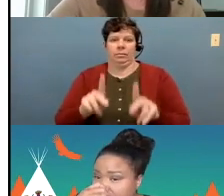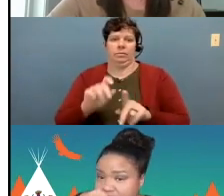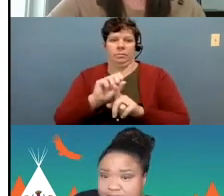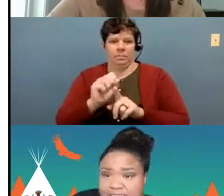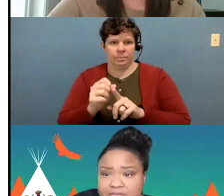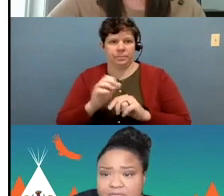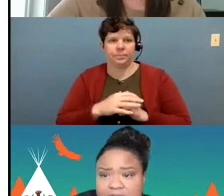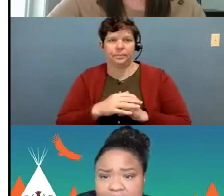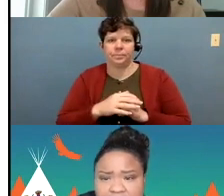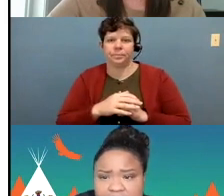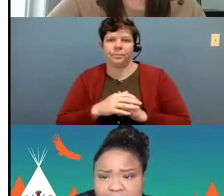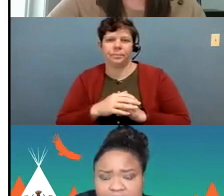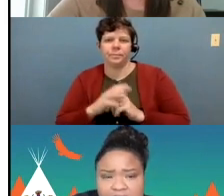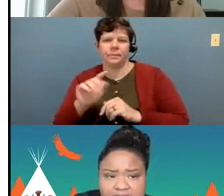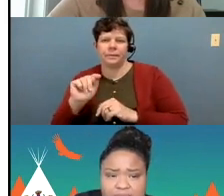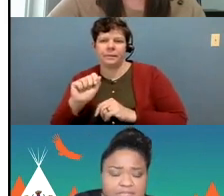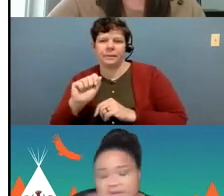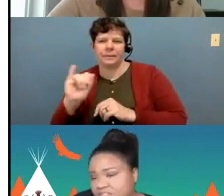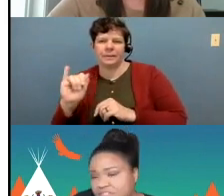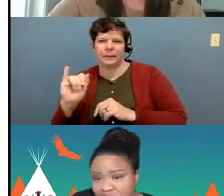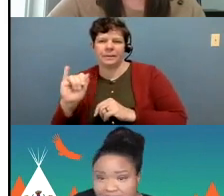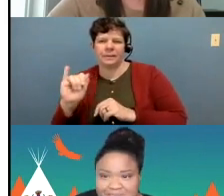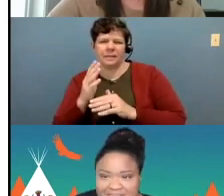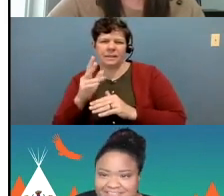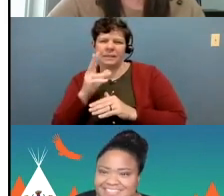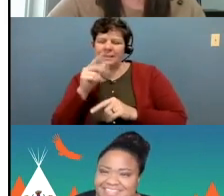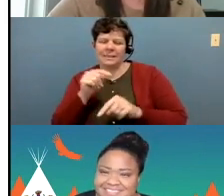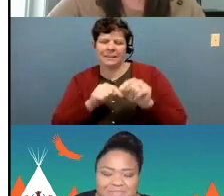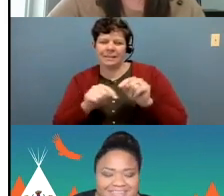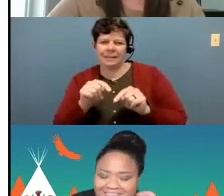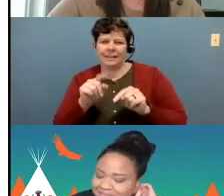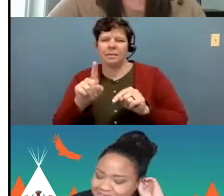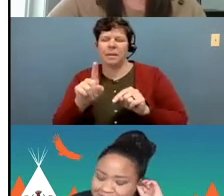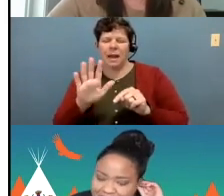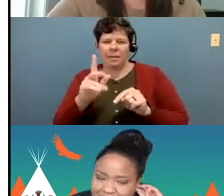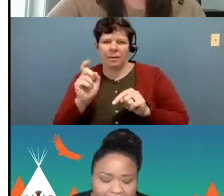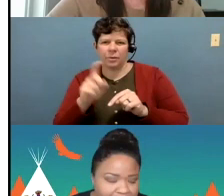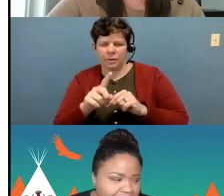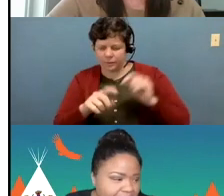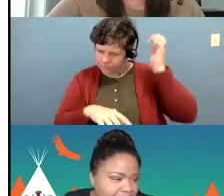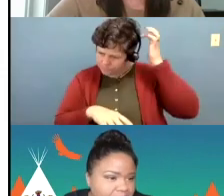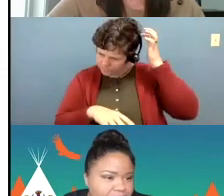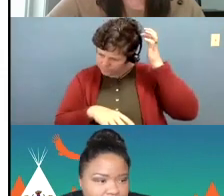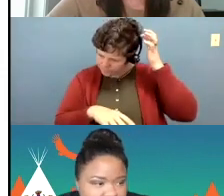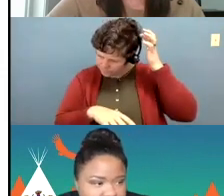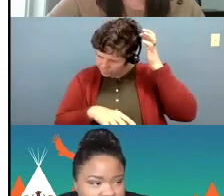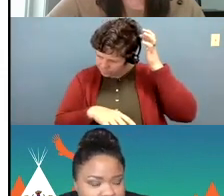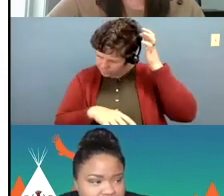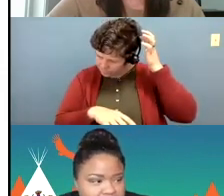I want to take you just a couple of slides back. You don't have to go physically back to the slides, but there was a question regarding the